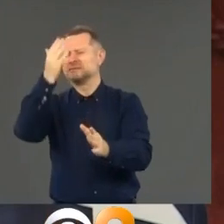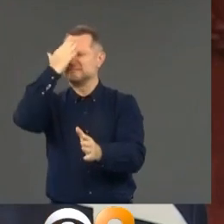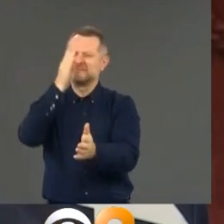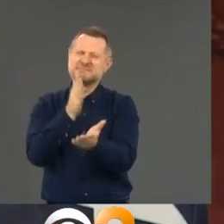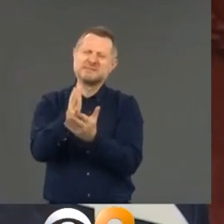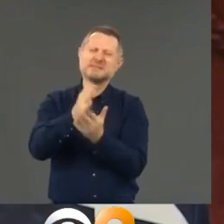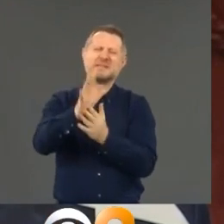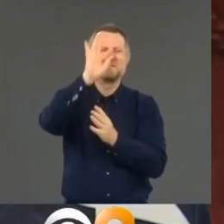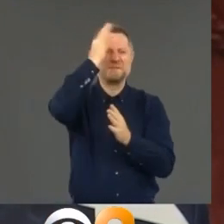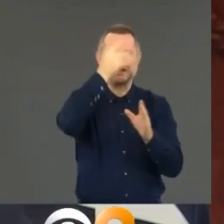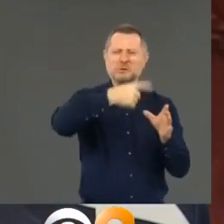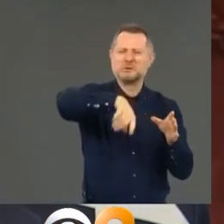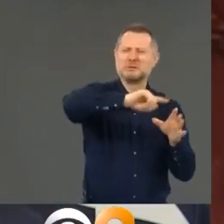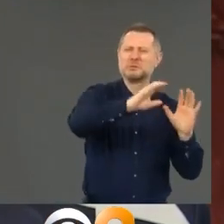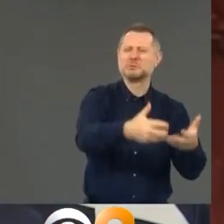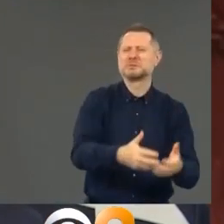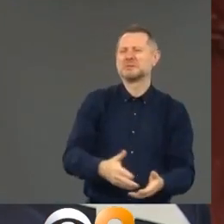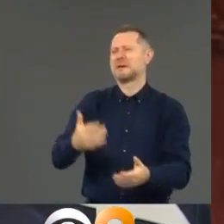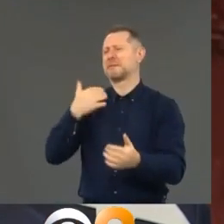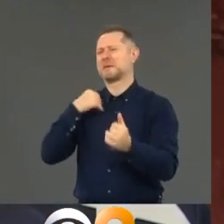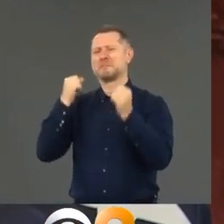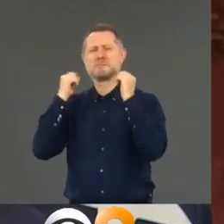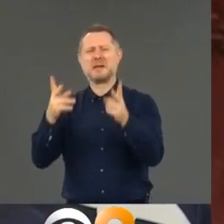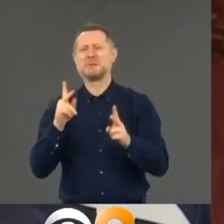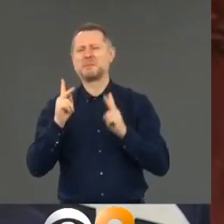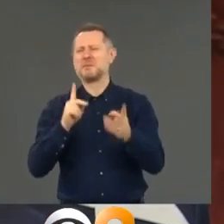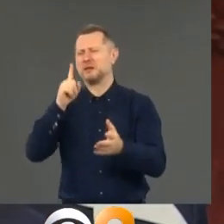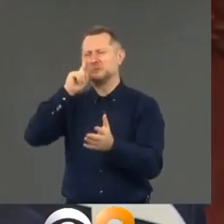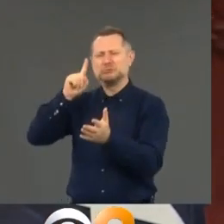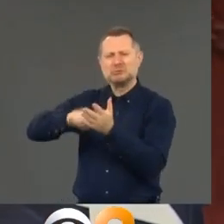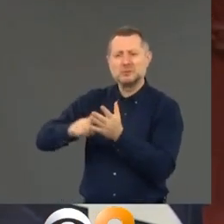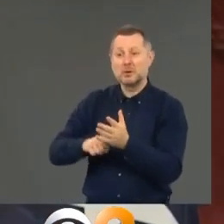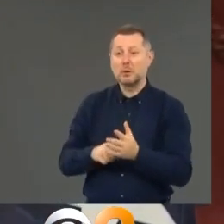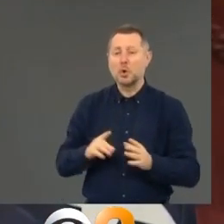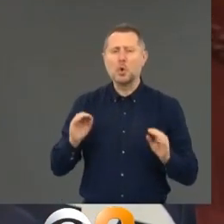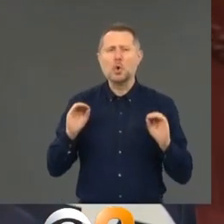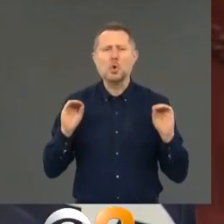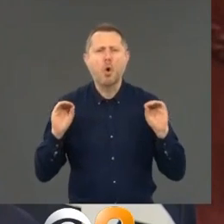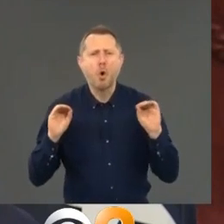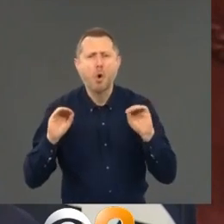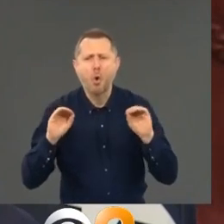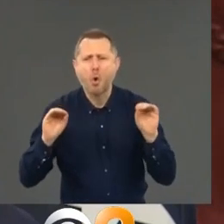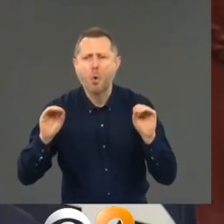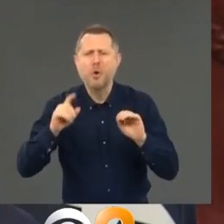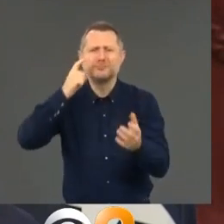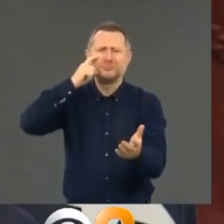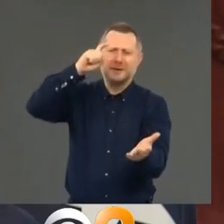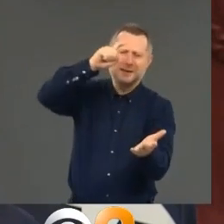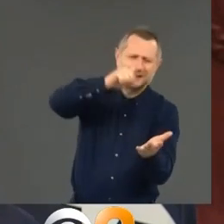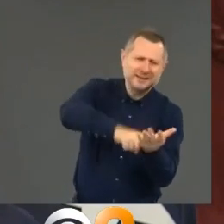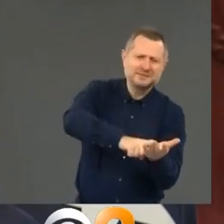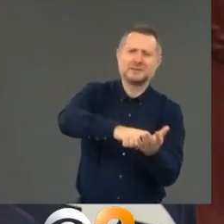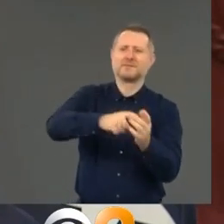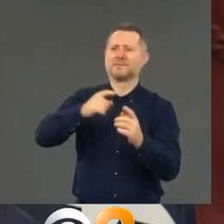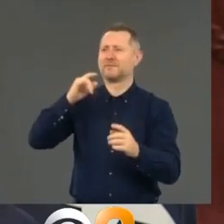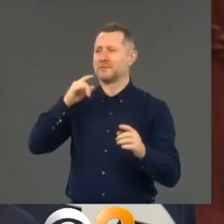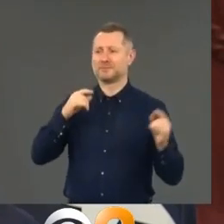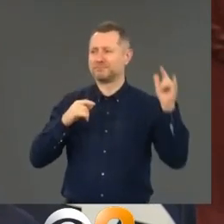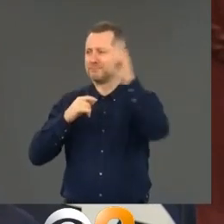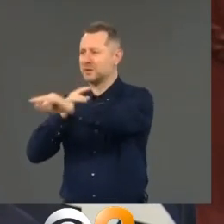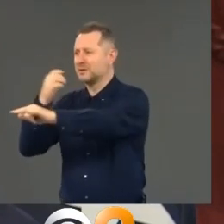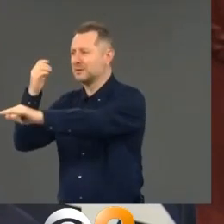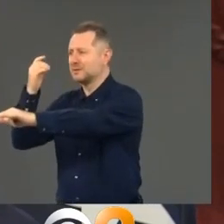agencies, whole alphabet soup, nobody realized that the virus had left China and gone to Europe? And nobody realized